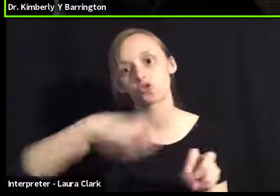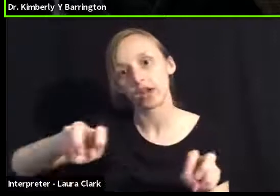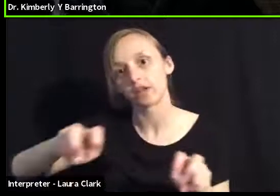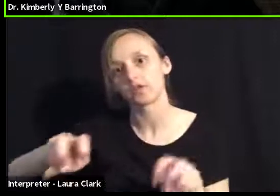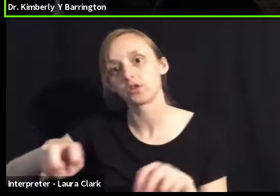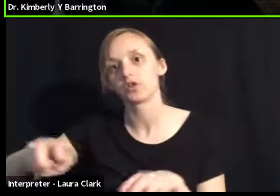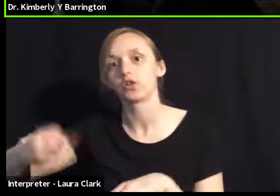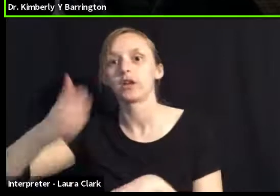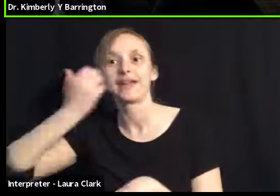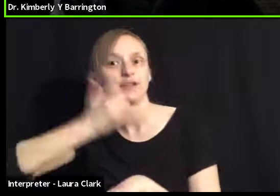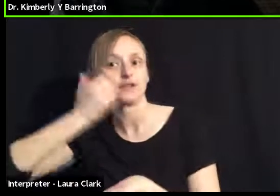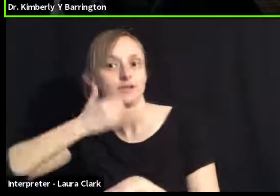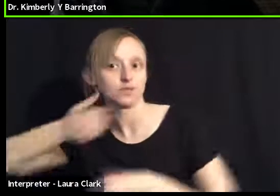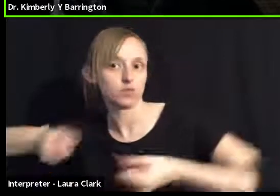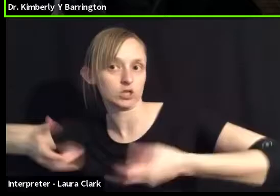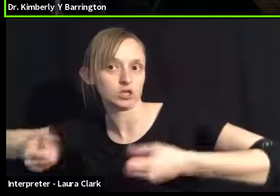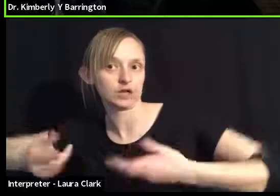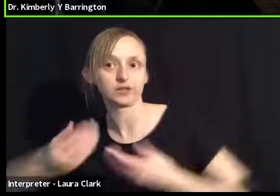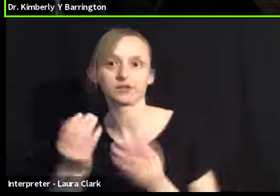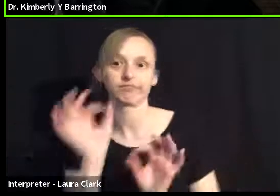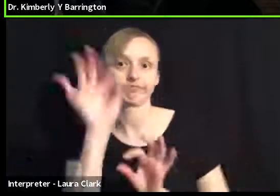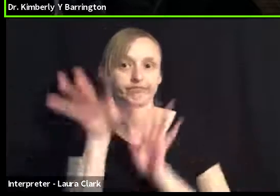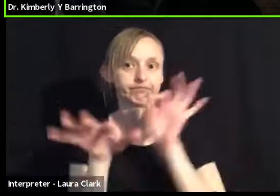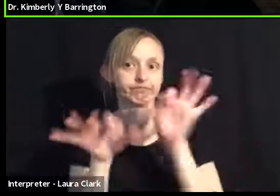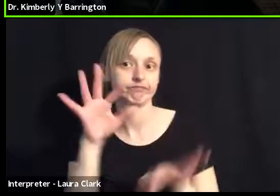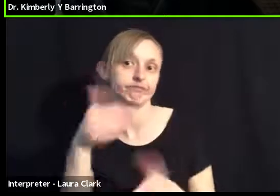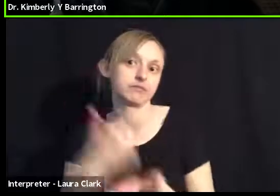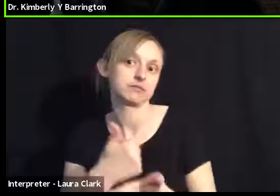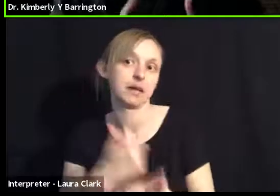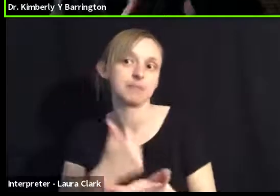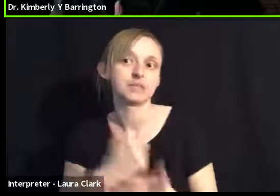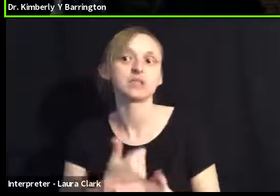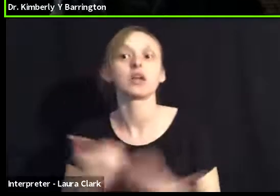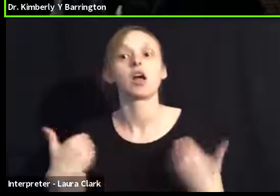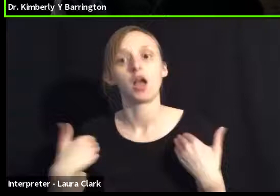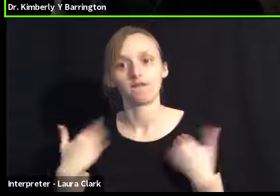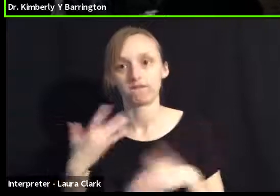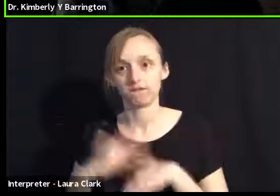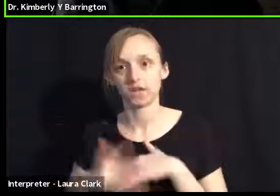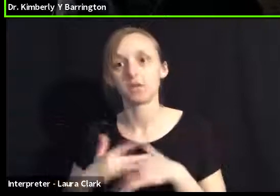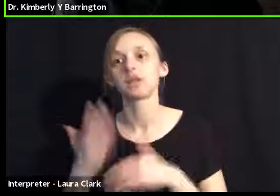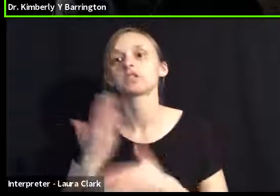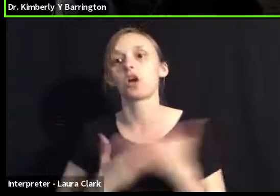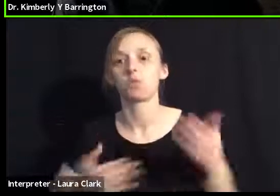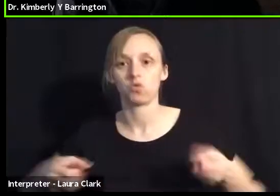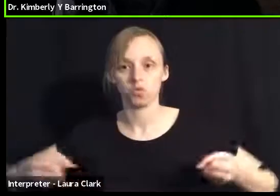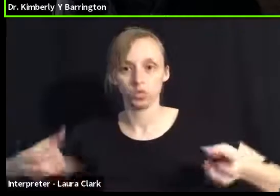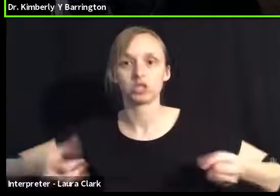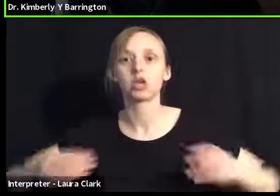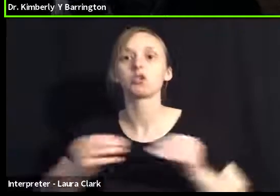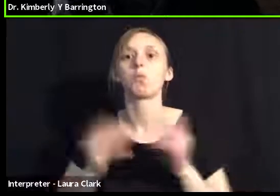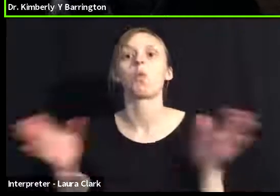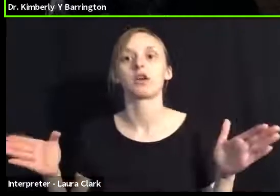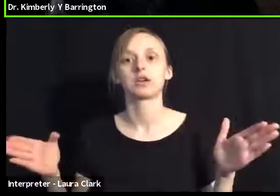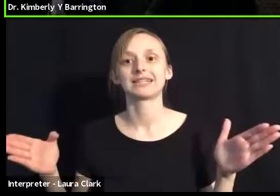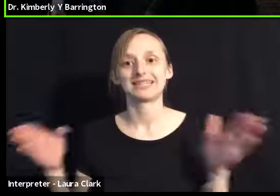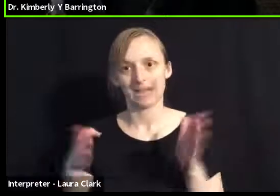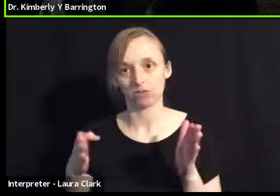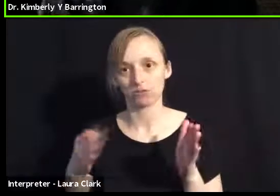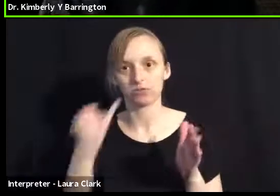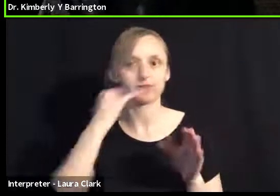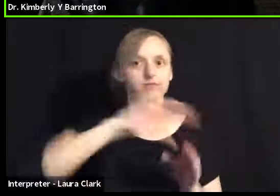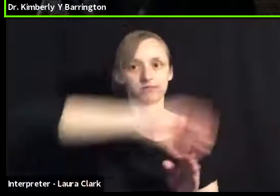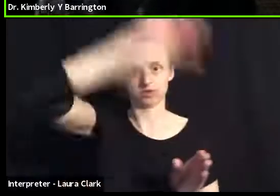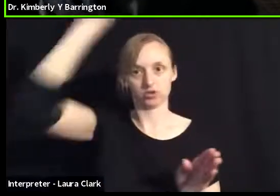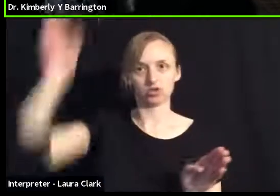just some things to consider, that they do have some narrow wheelchairs to be able to use to get